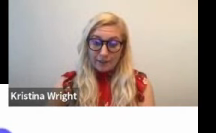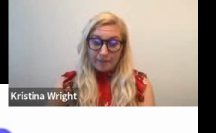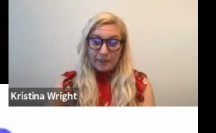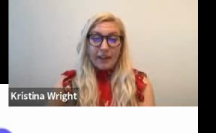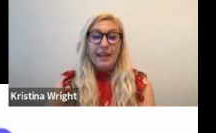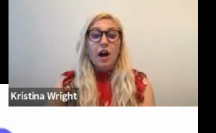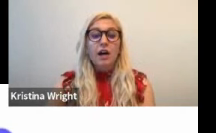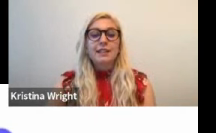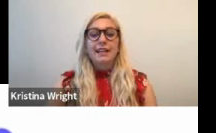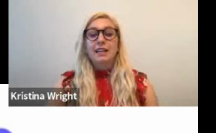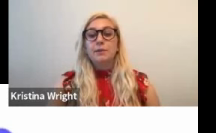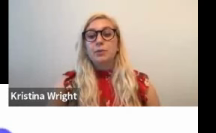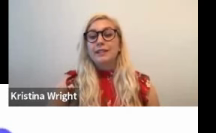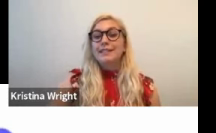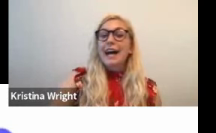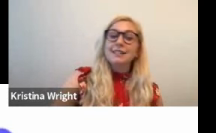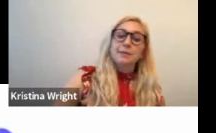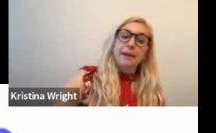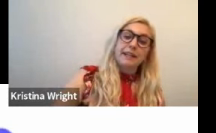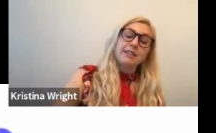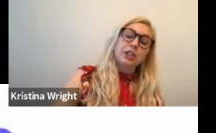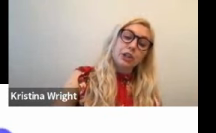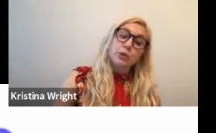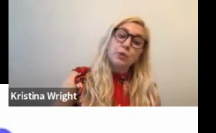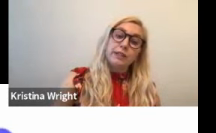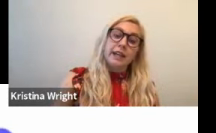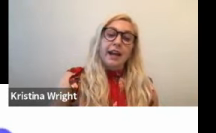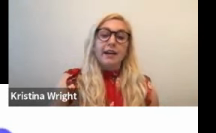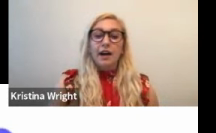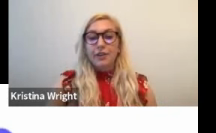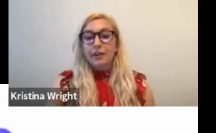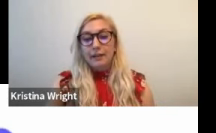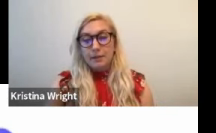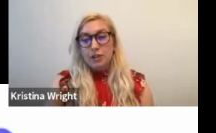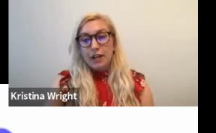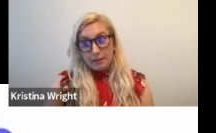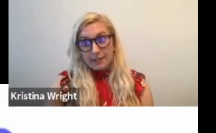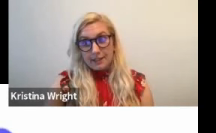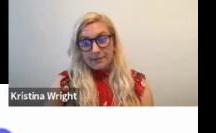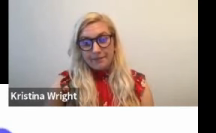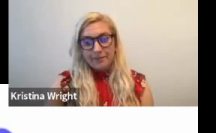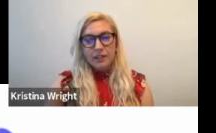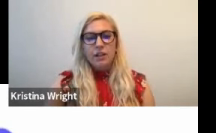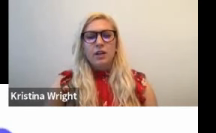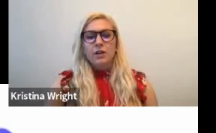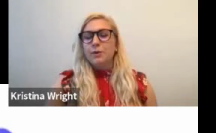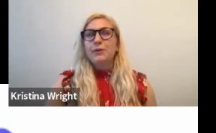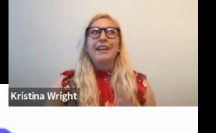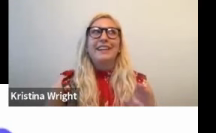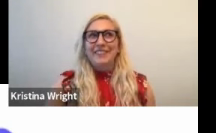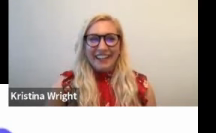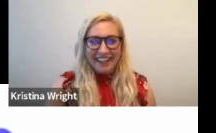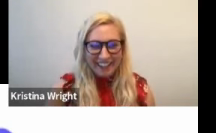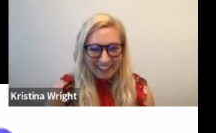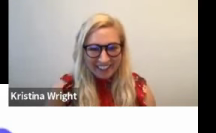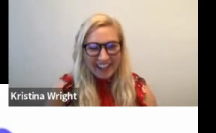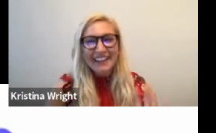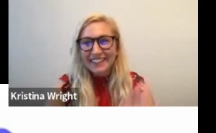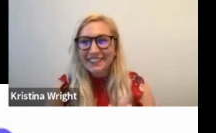patterns that oscillated between task-based cues and other image elements. Wait a